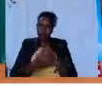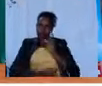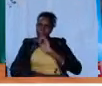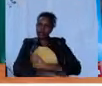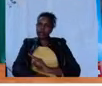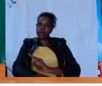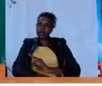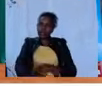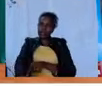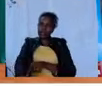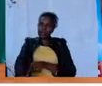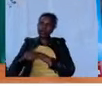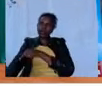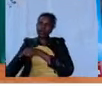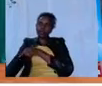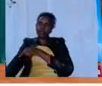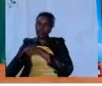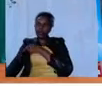Savior. Oh, that the